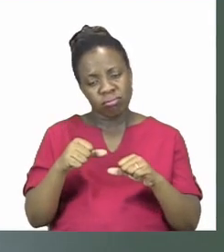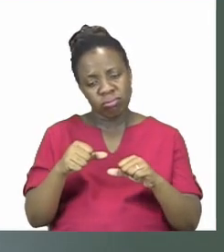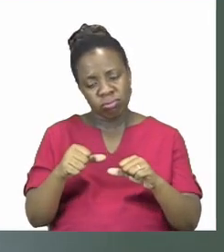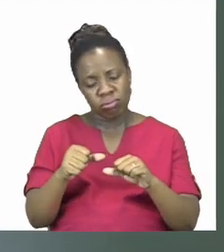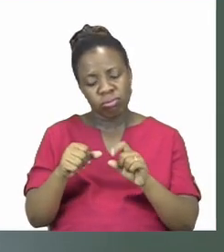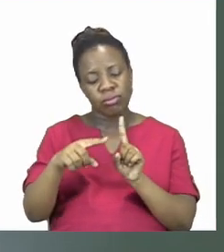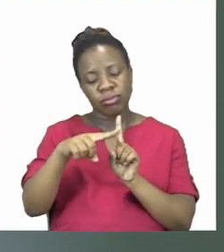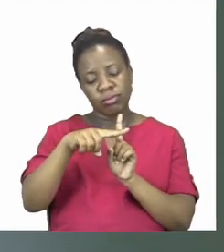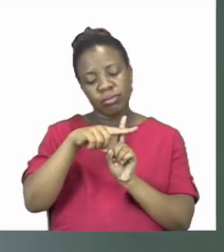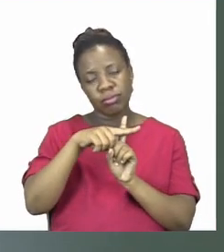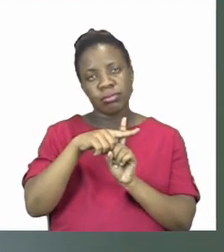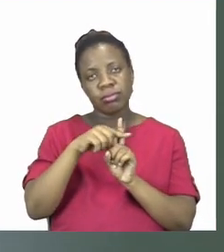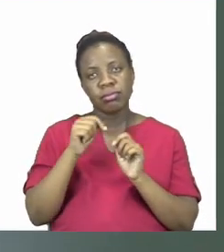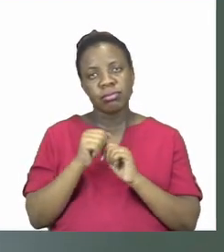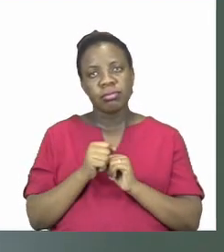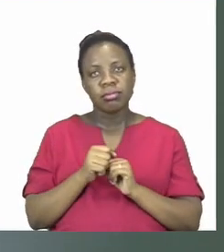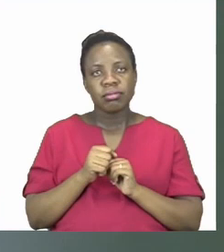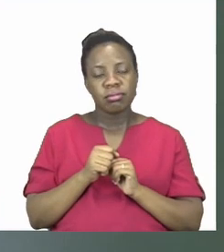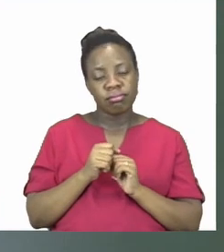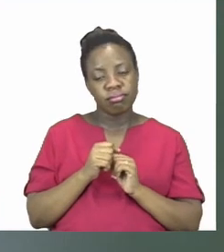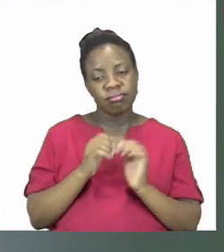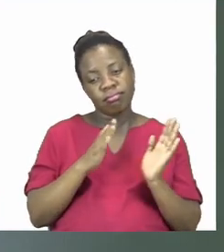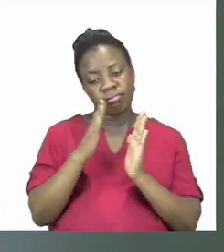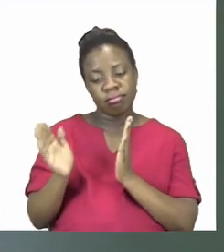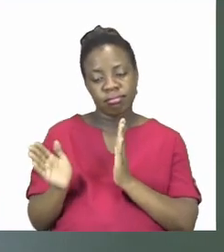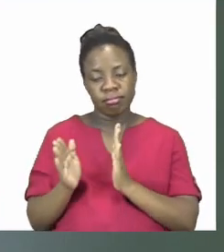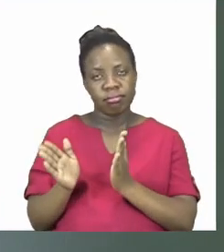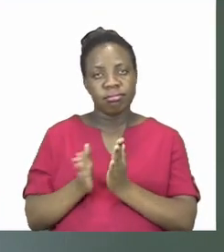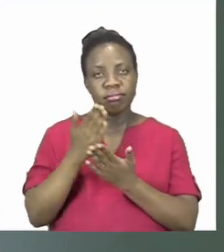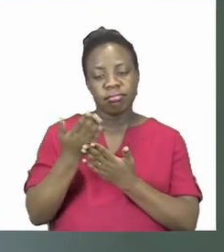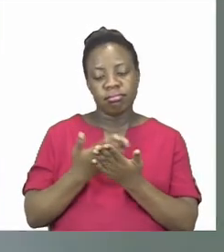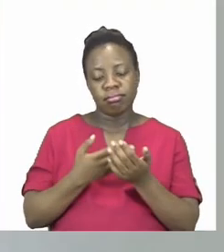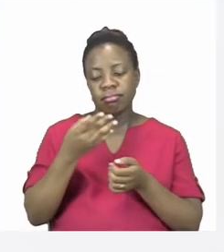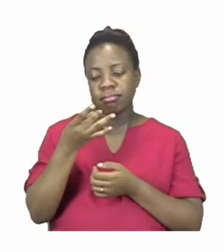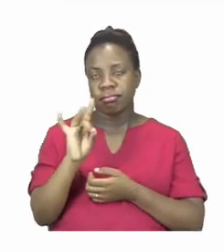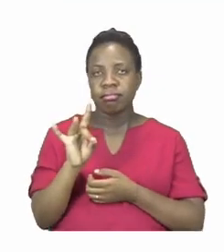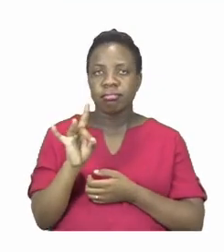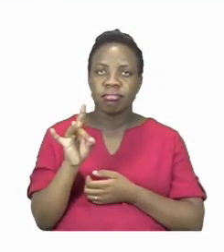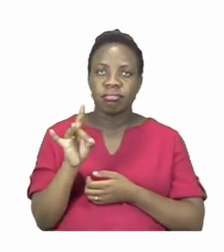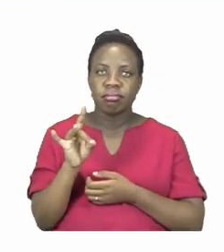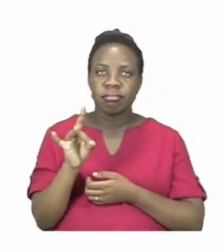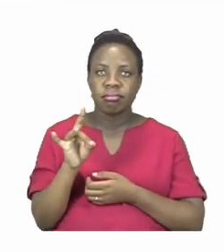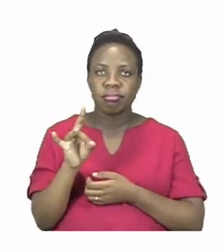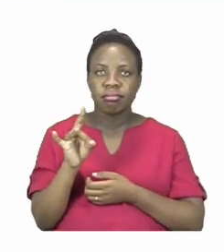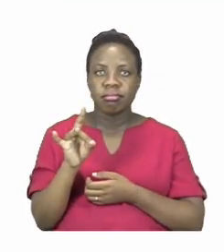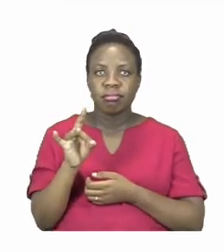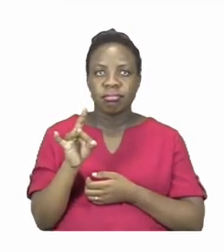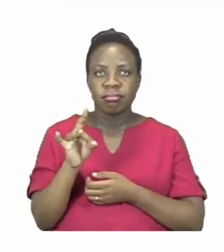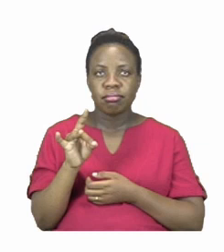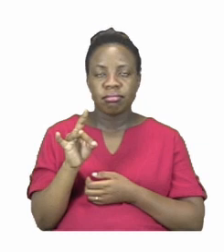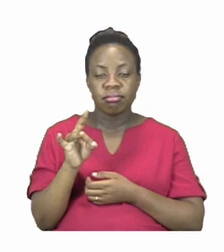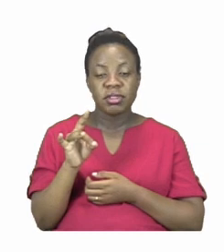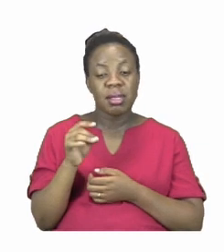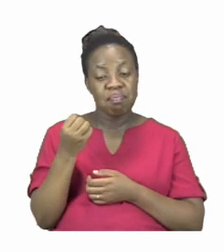do it. Let's now move on to the next page, page 8. On page 8, we're continuing with our